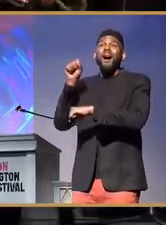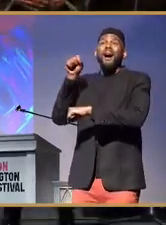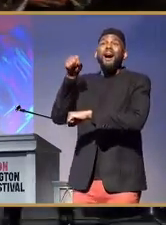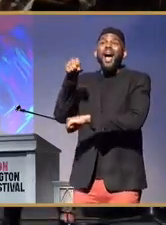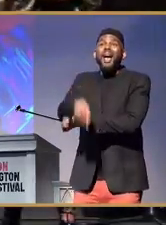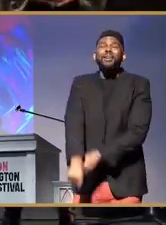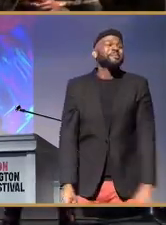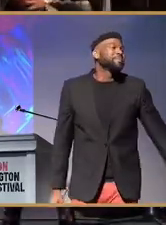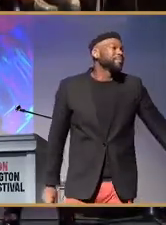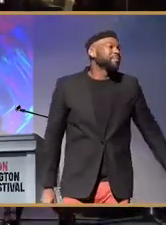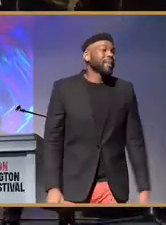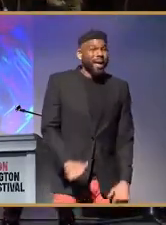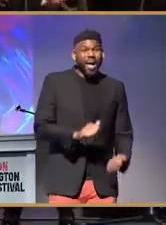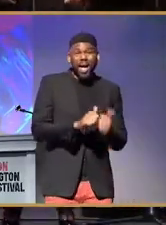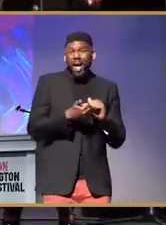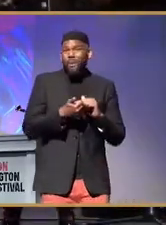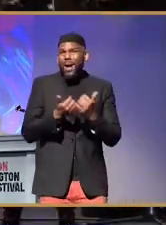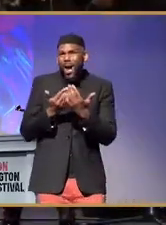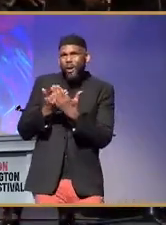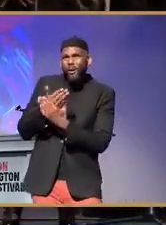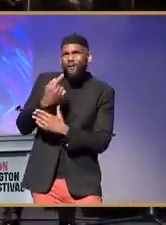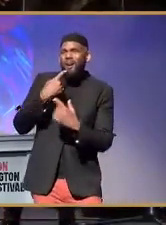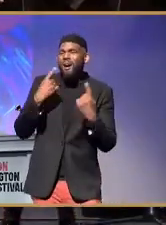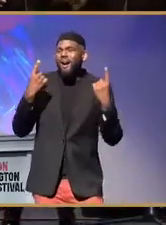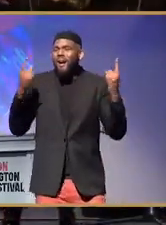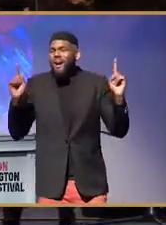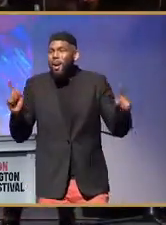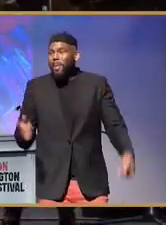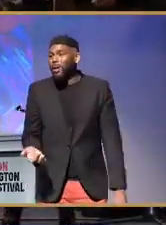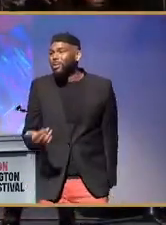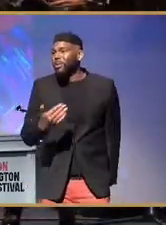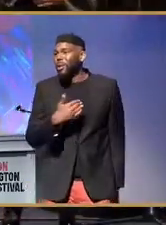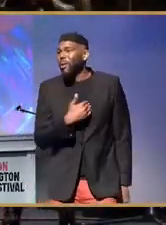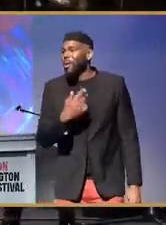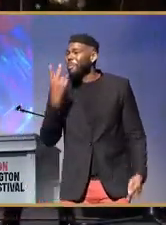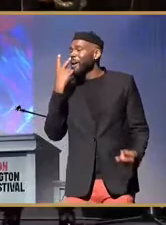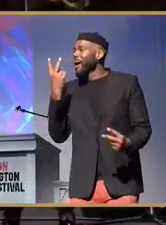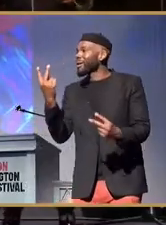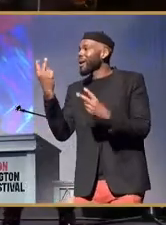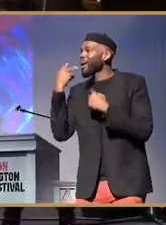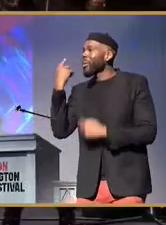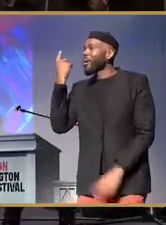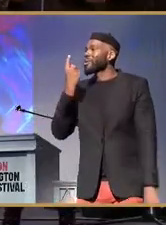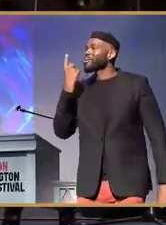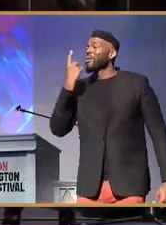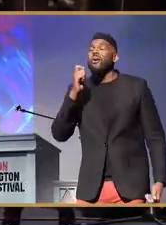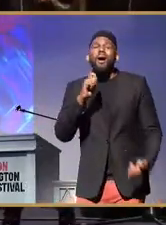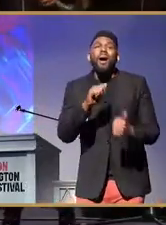Oh,